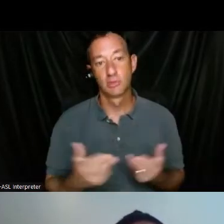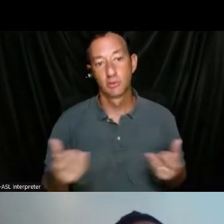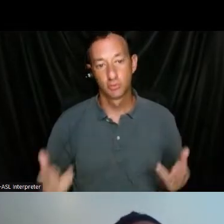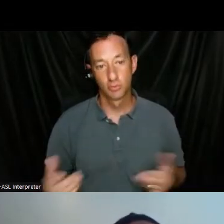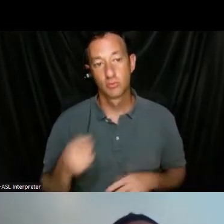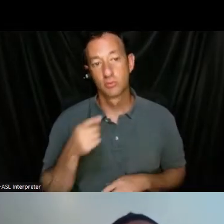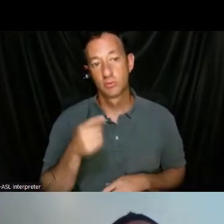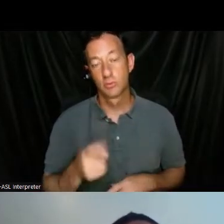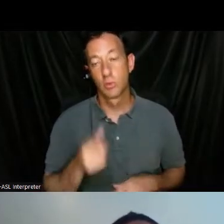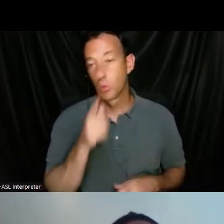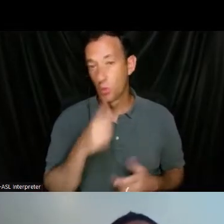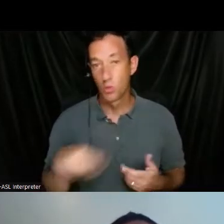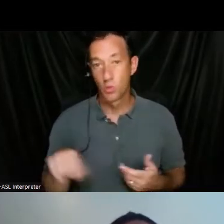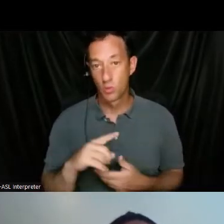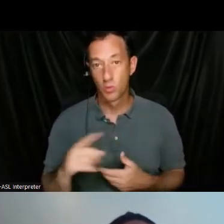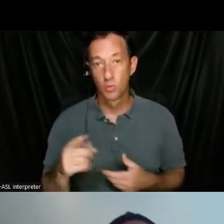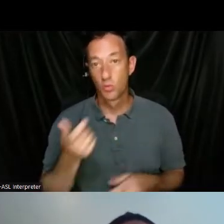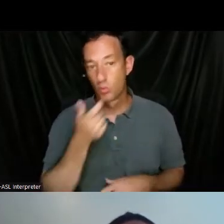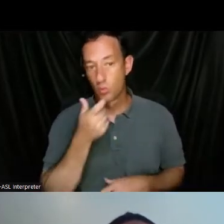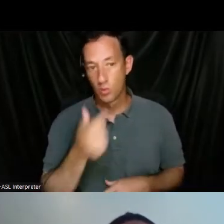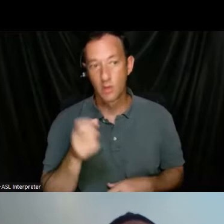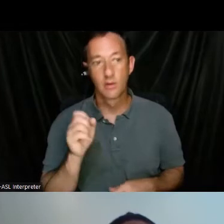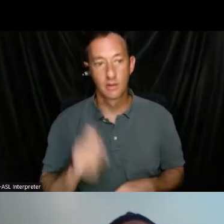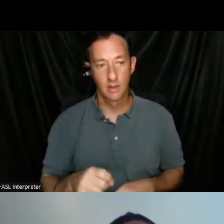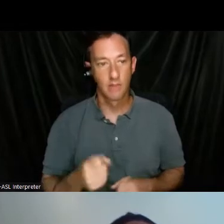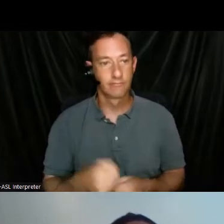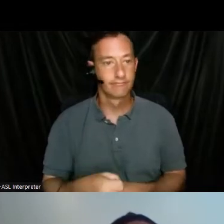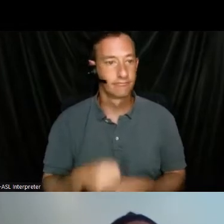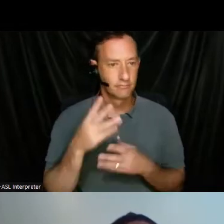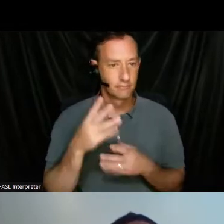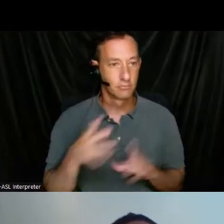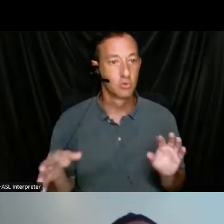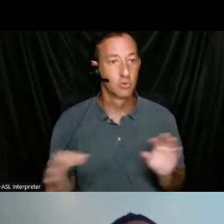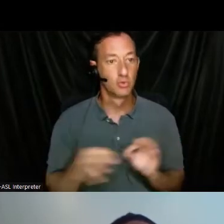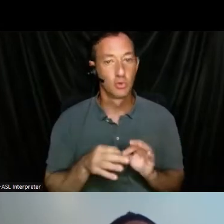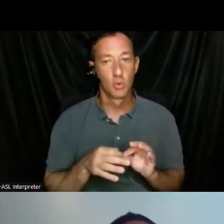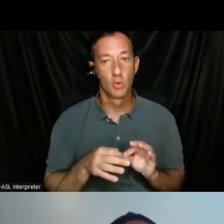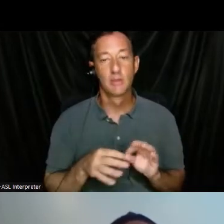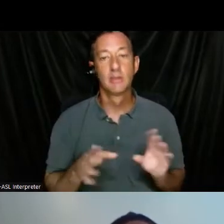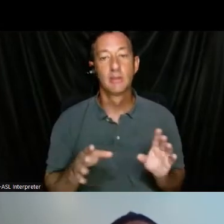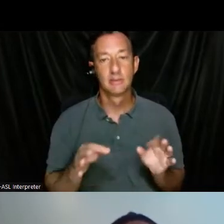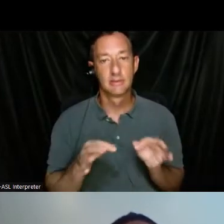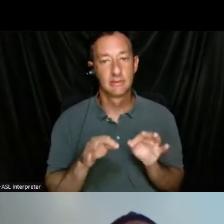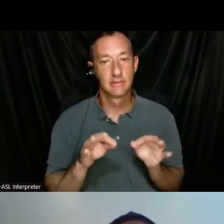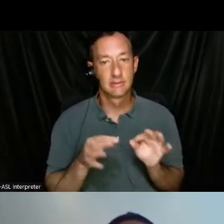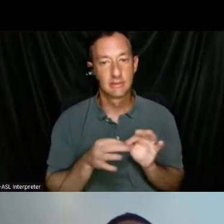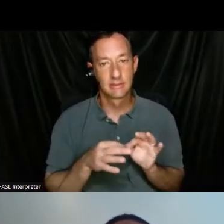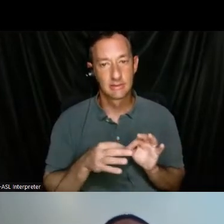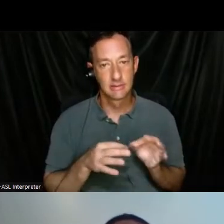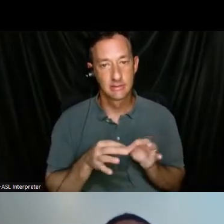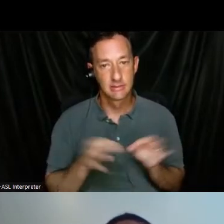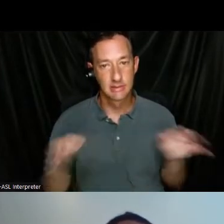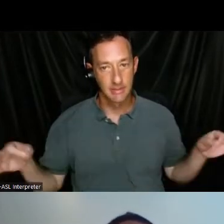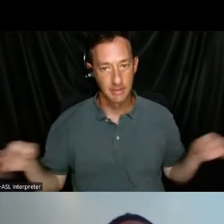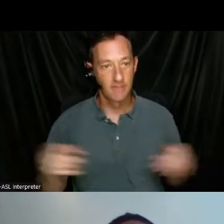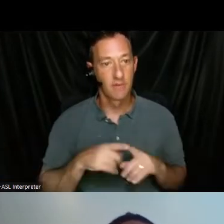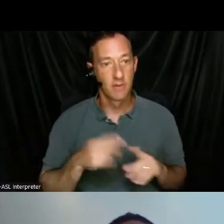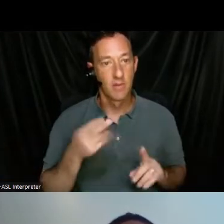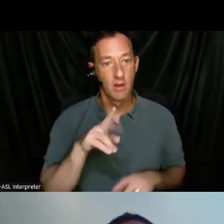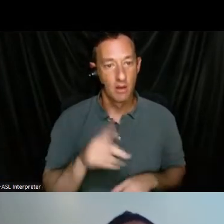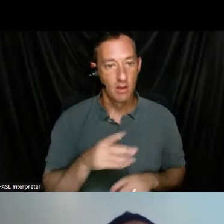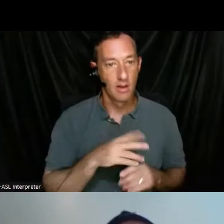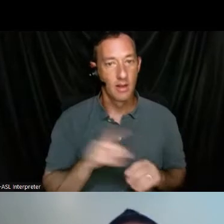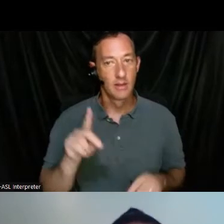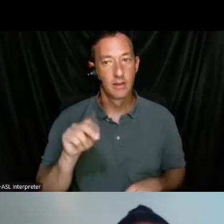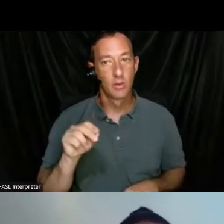those joining us today could also reference the joint statement. It's a joint statement from HUD and the Department of Justice on reasonable accommodations